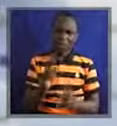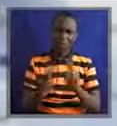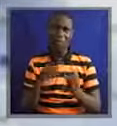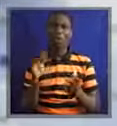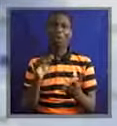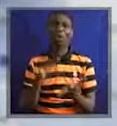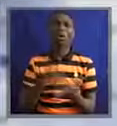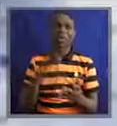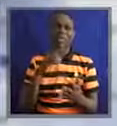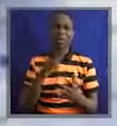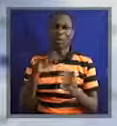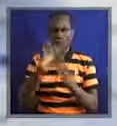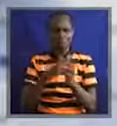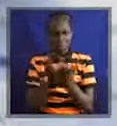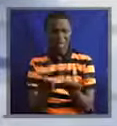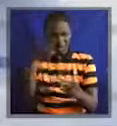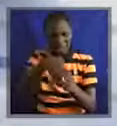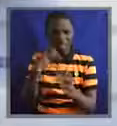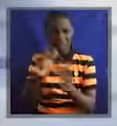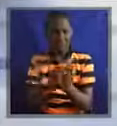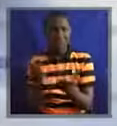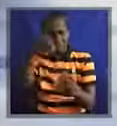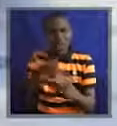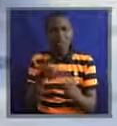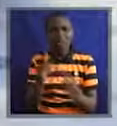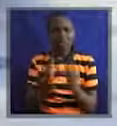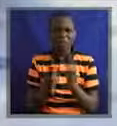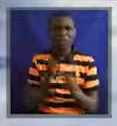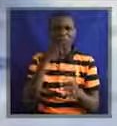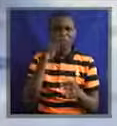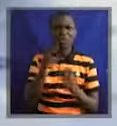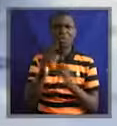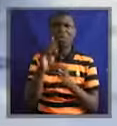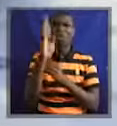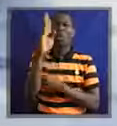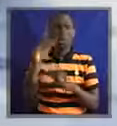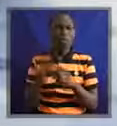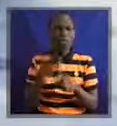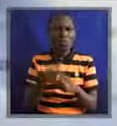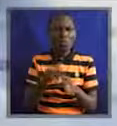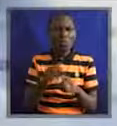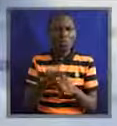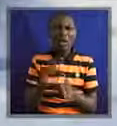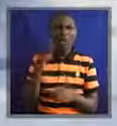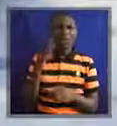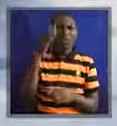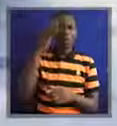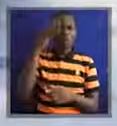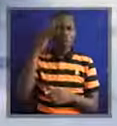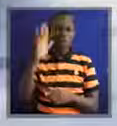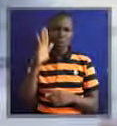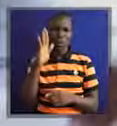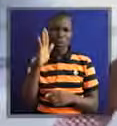mo eni se unye obi a unim onyankopon asem no na onyankopon adom